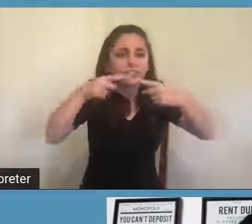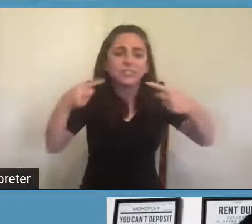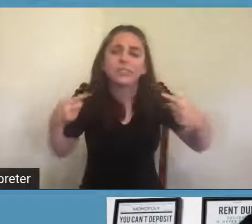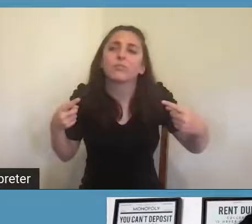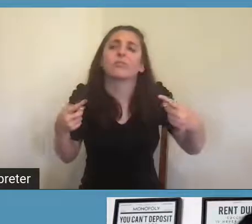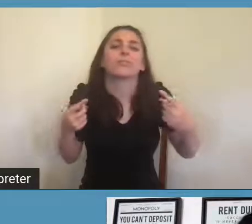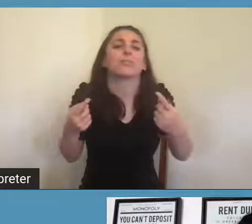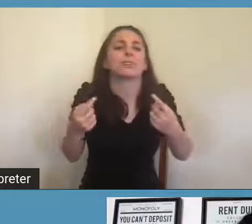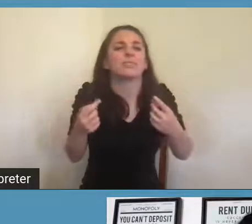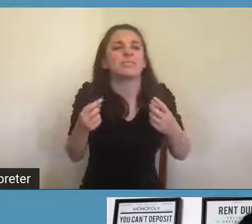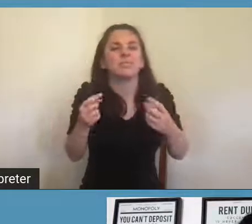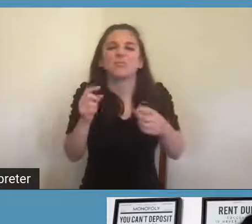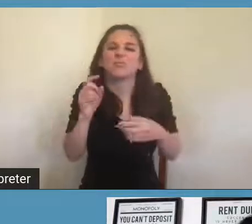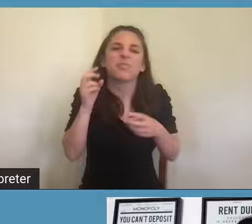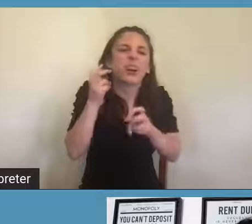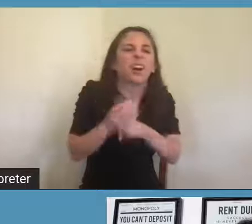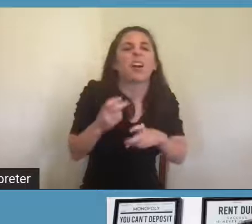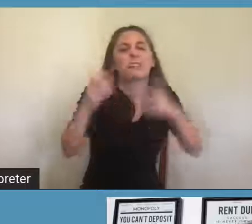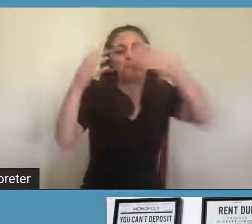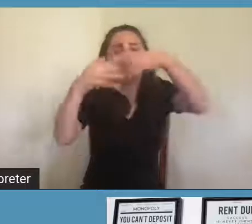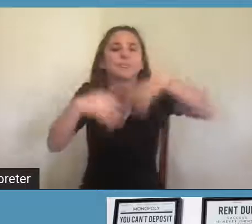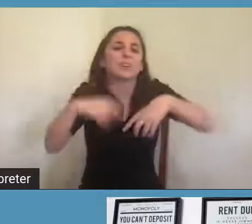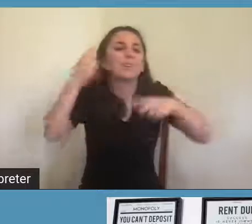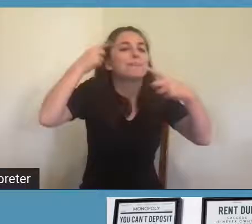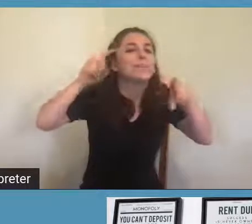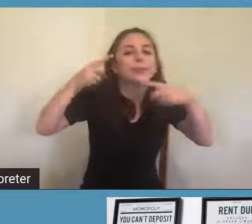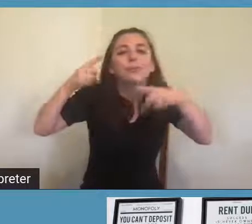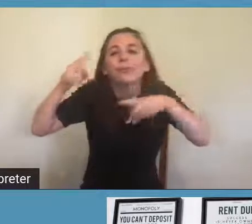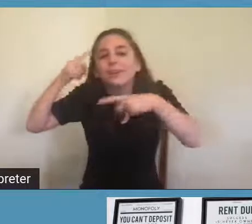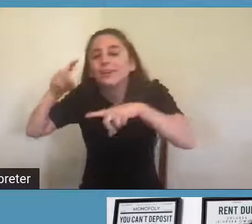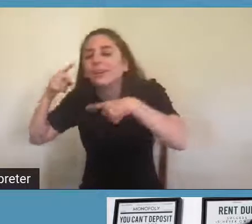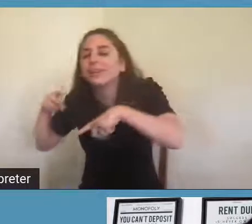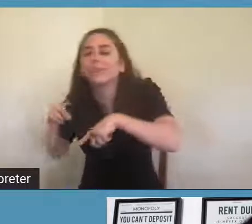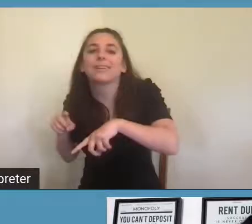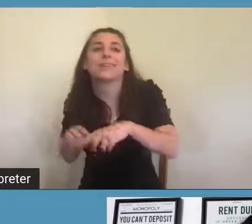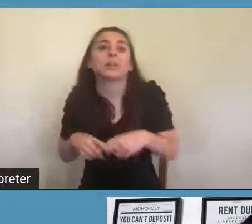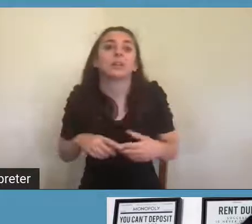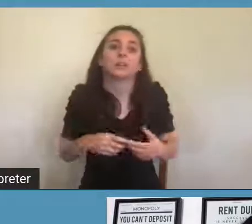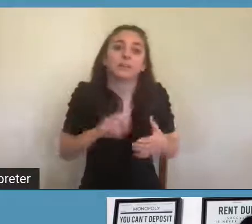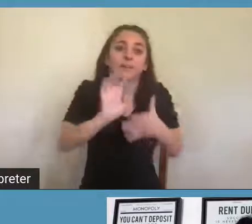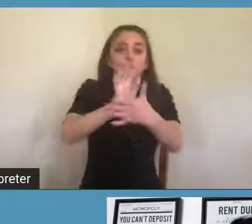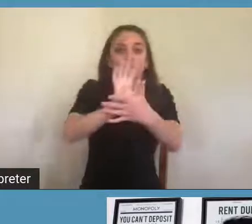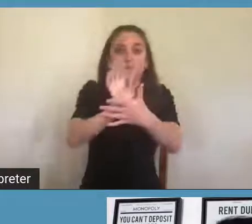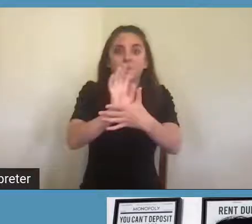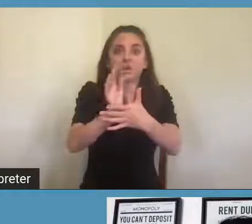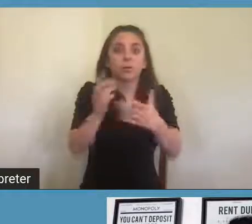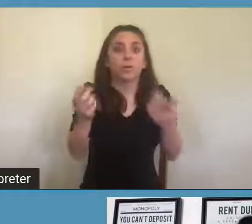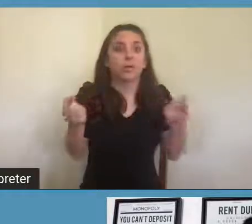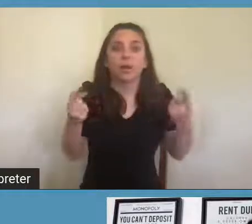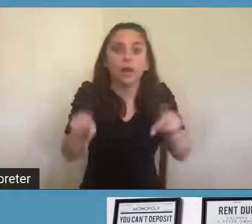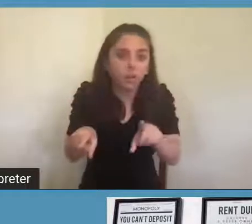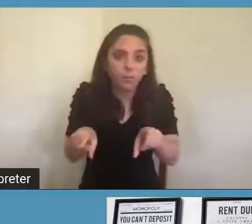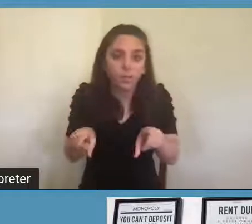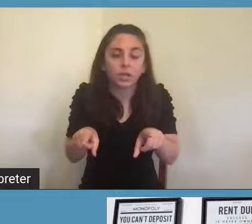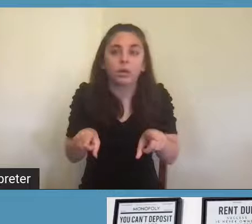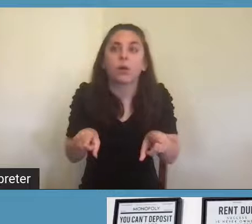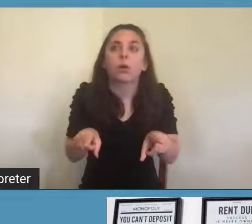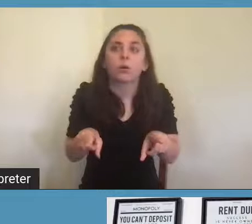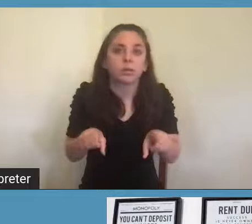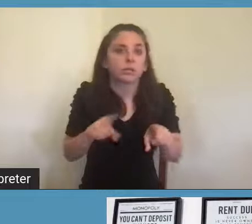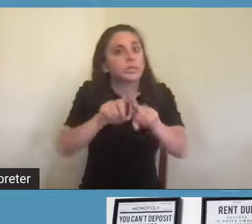then what happens is you end up getting this video that's the entire kitchen sink. And like my mom always said, if you try to catch two rabbits, you never catch